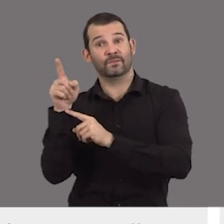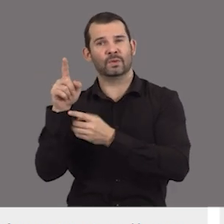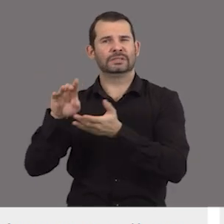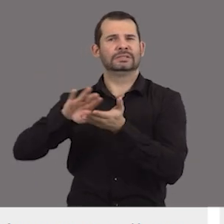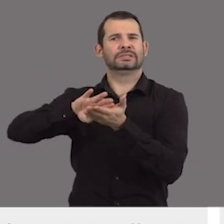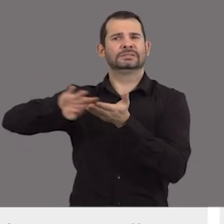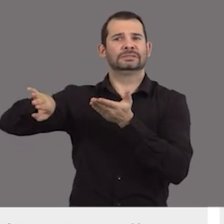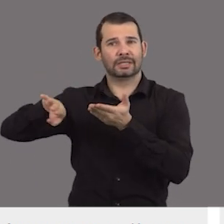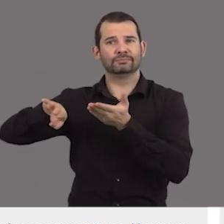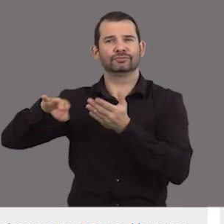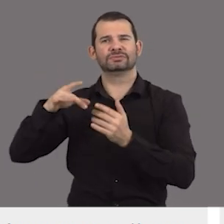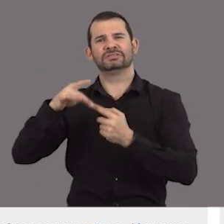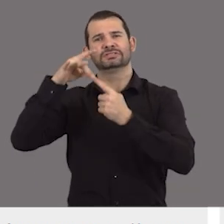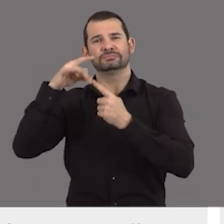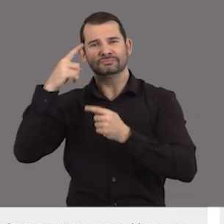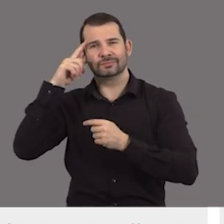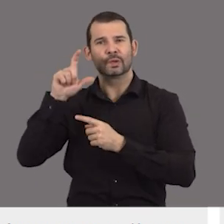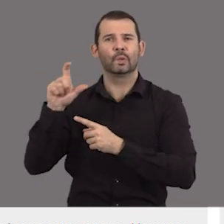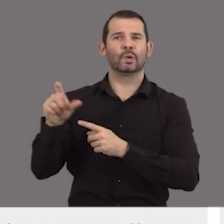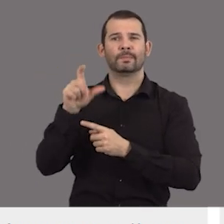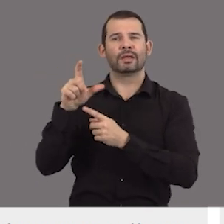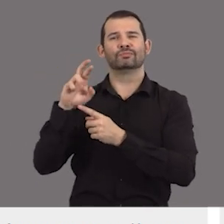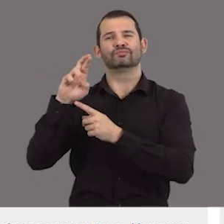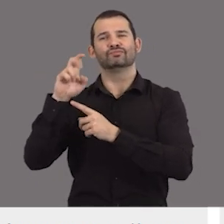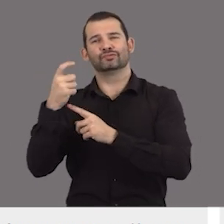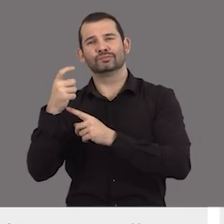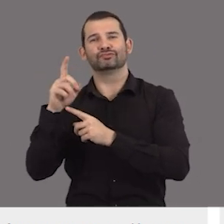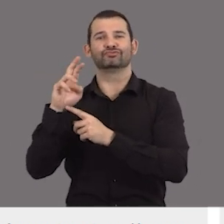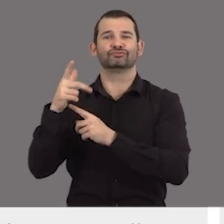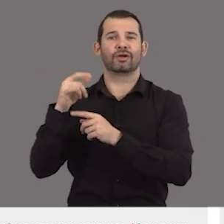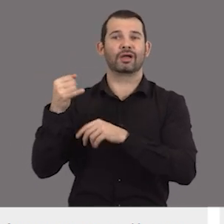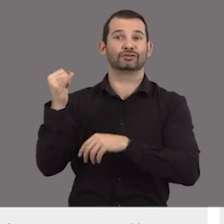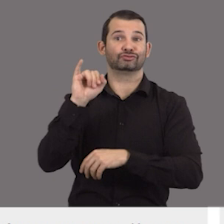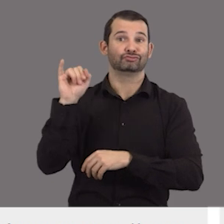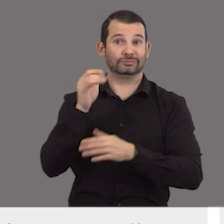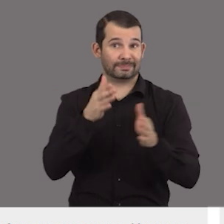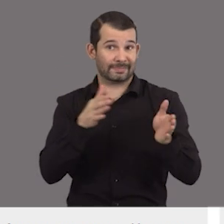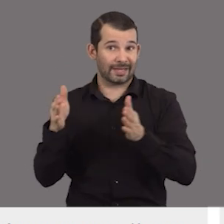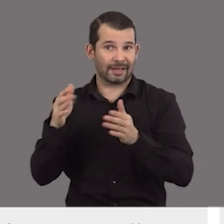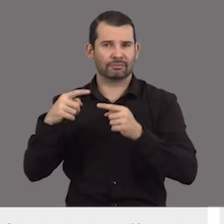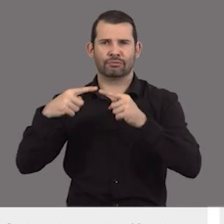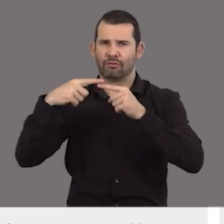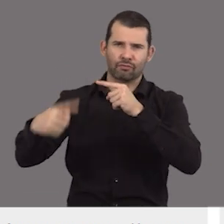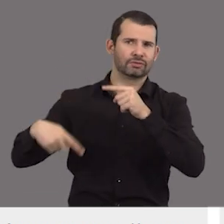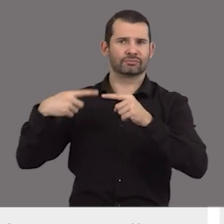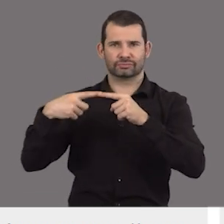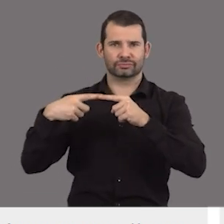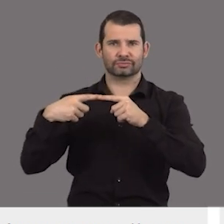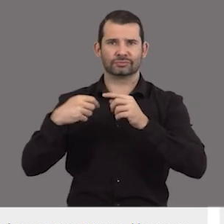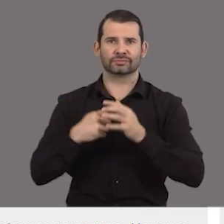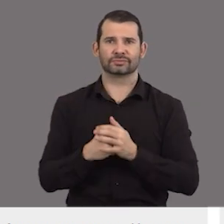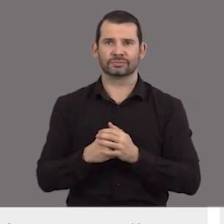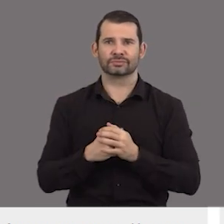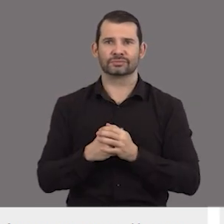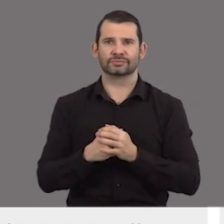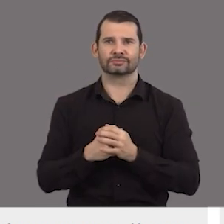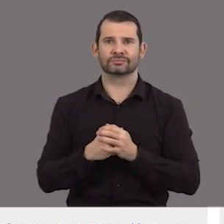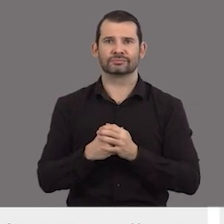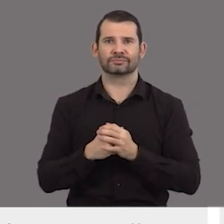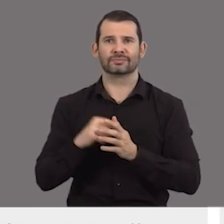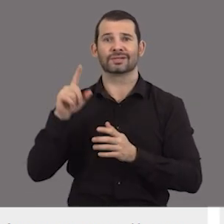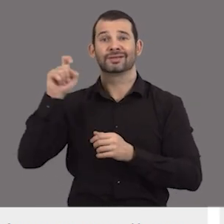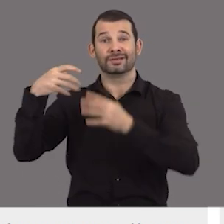Select option 4, Exceptions, Quebec Prescription Drug Insurance Plan, all year from the drop-down